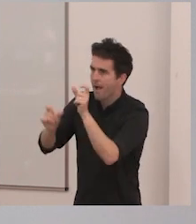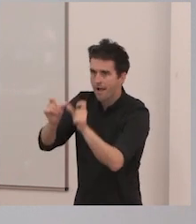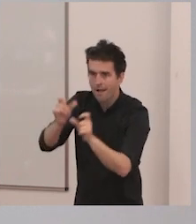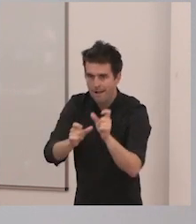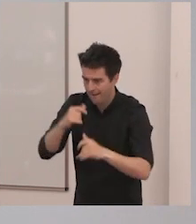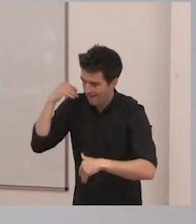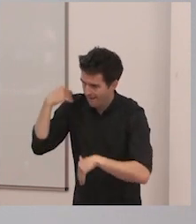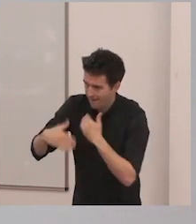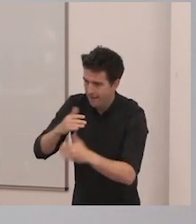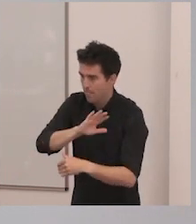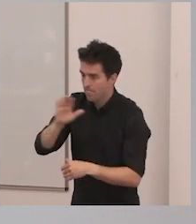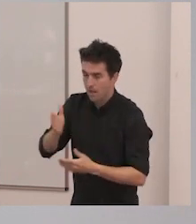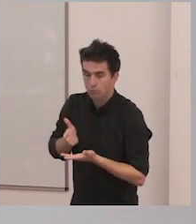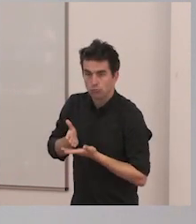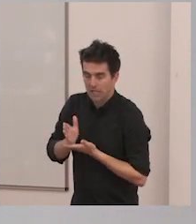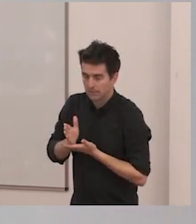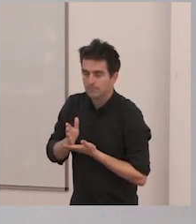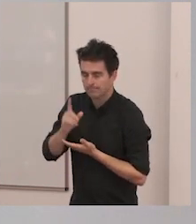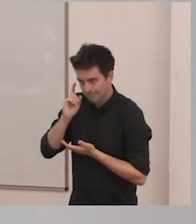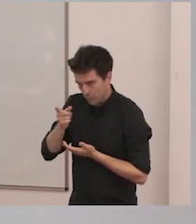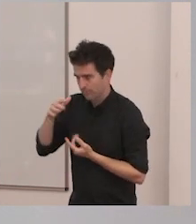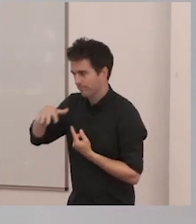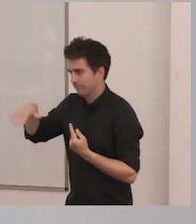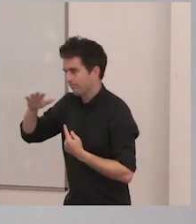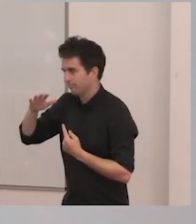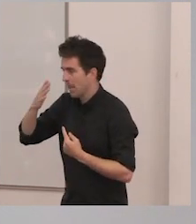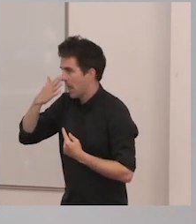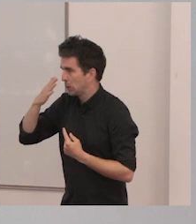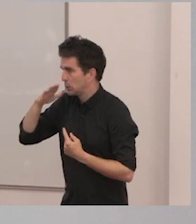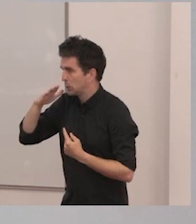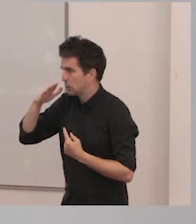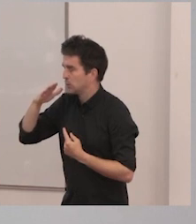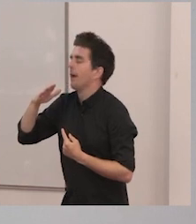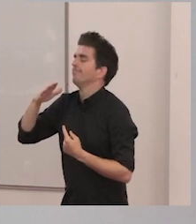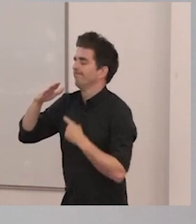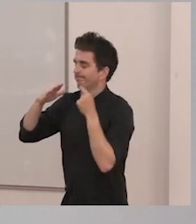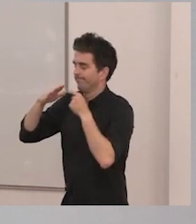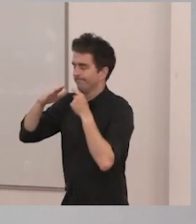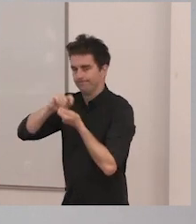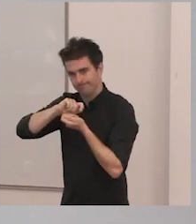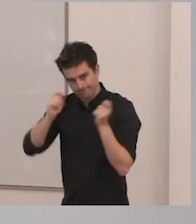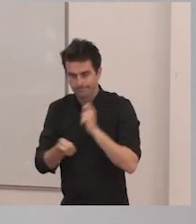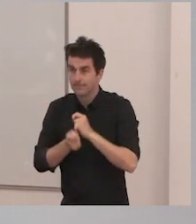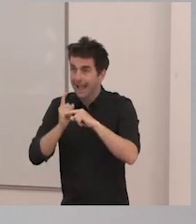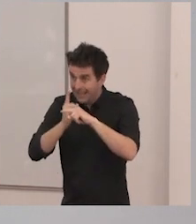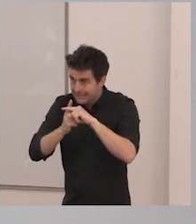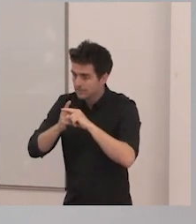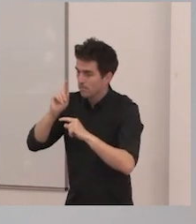The CRPD was the first human rights treaty adopted in the 21st century.